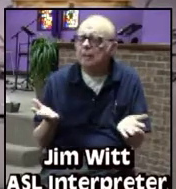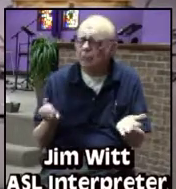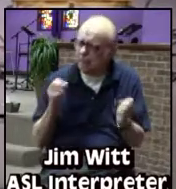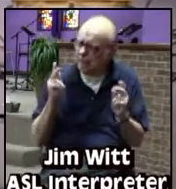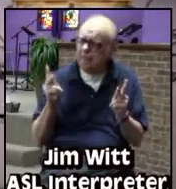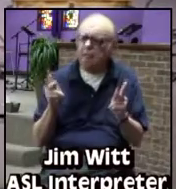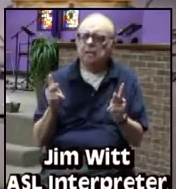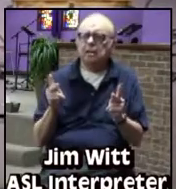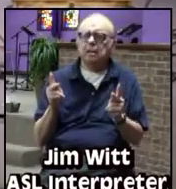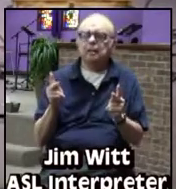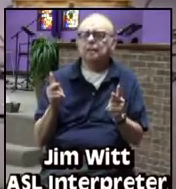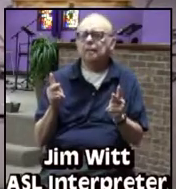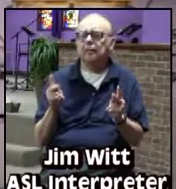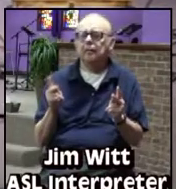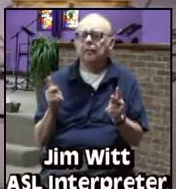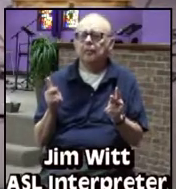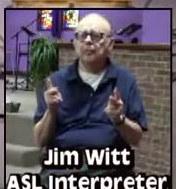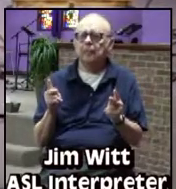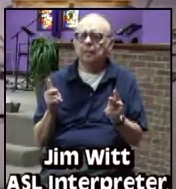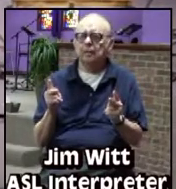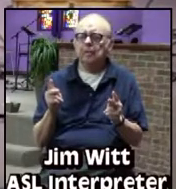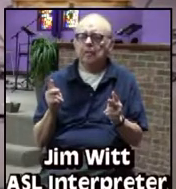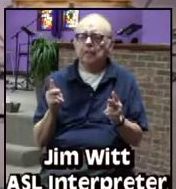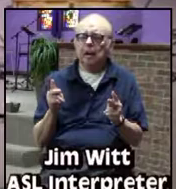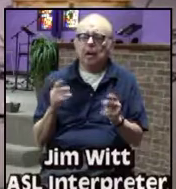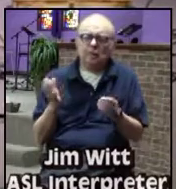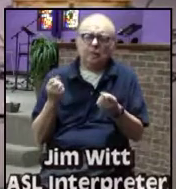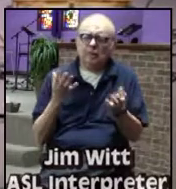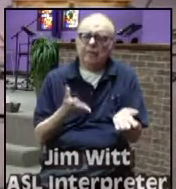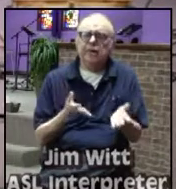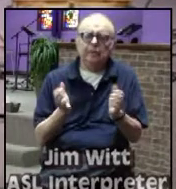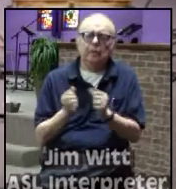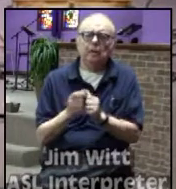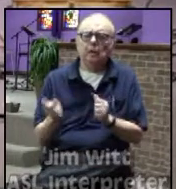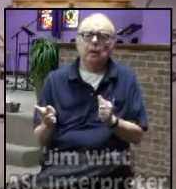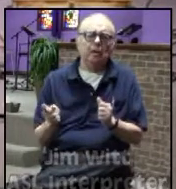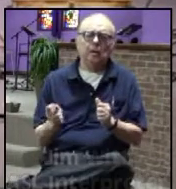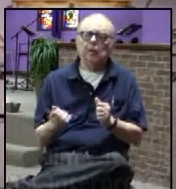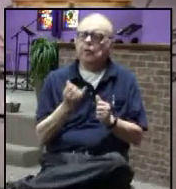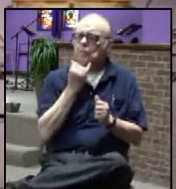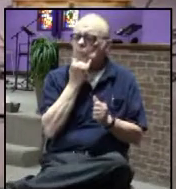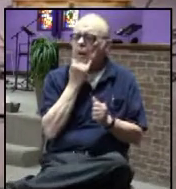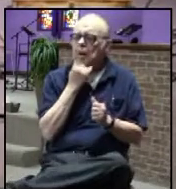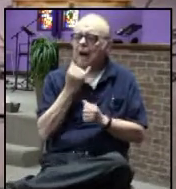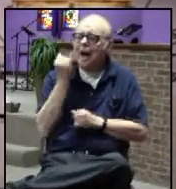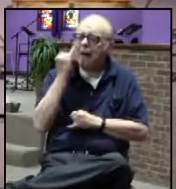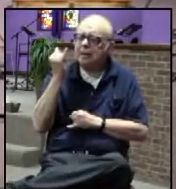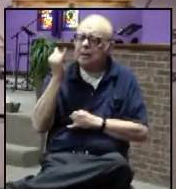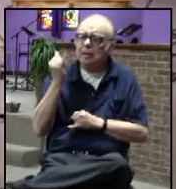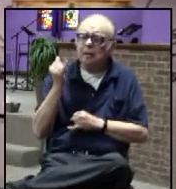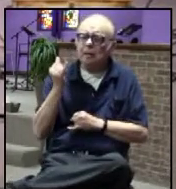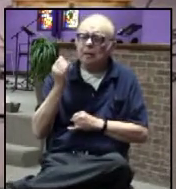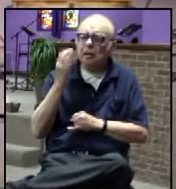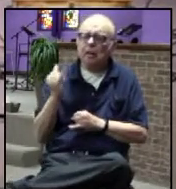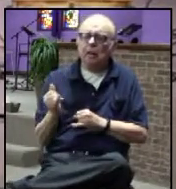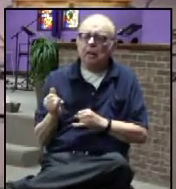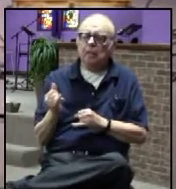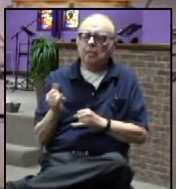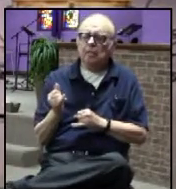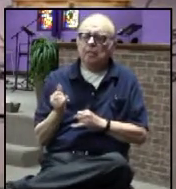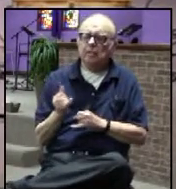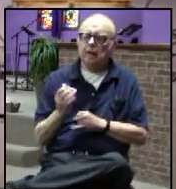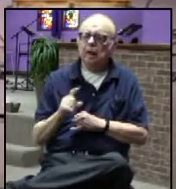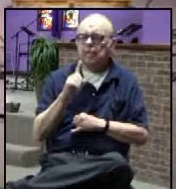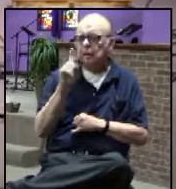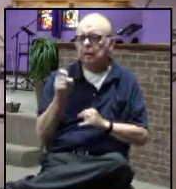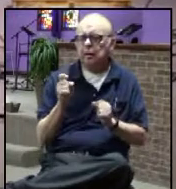okay? And I don't want to leave you with the wrong idea. Because here's a question